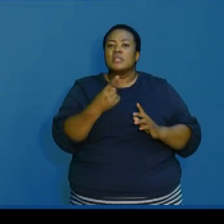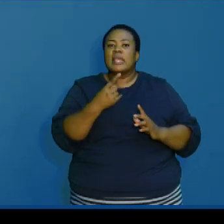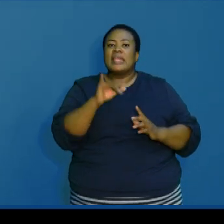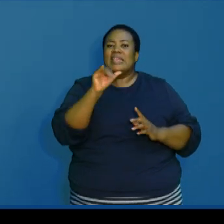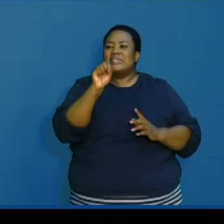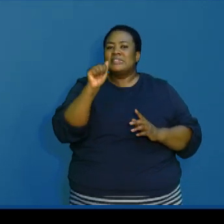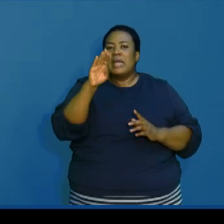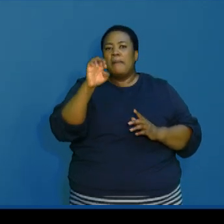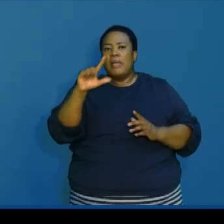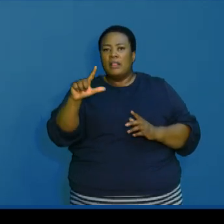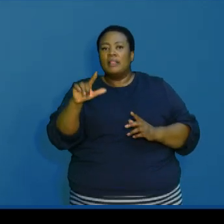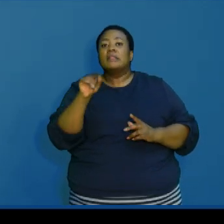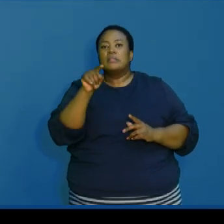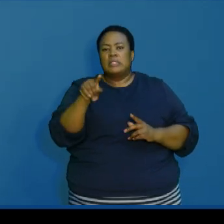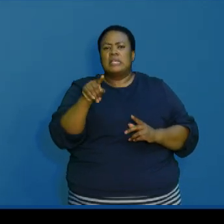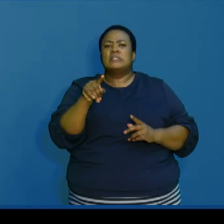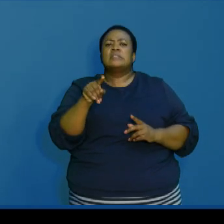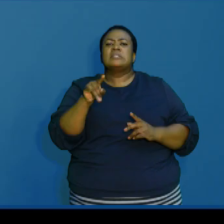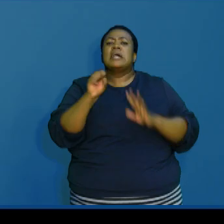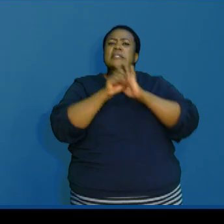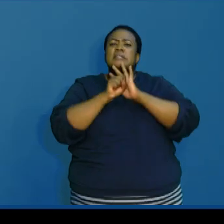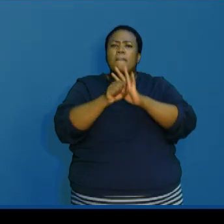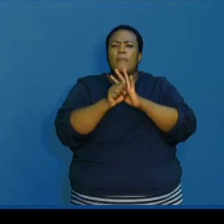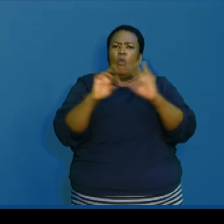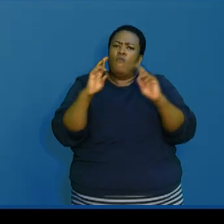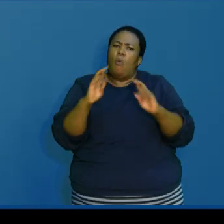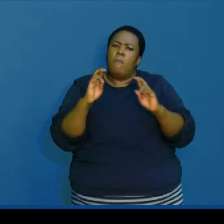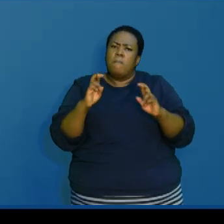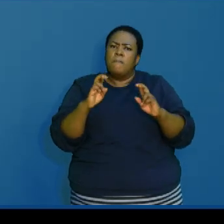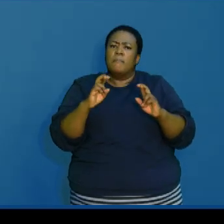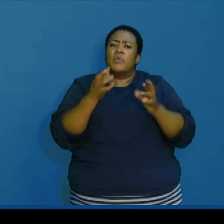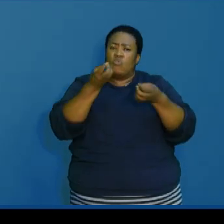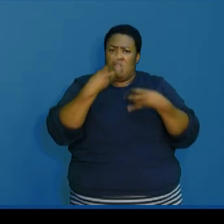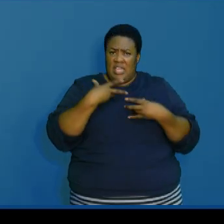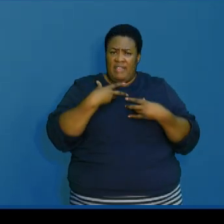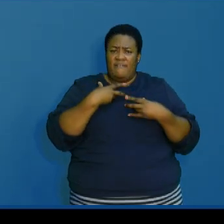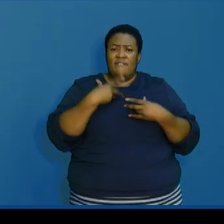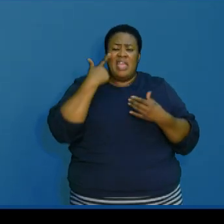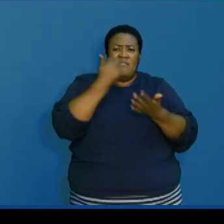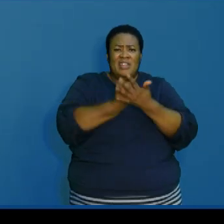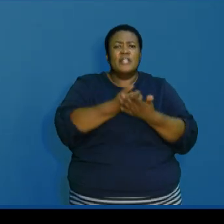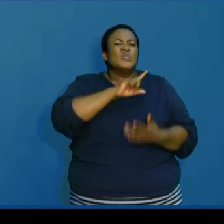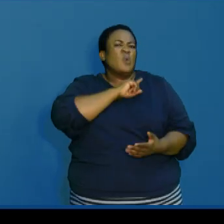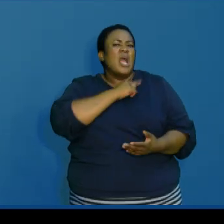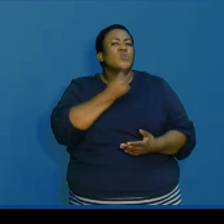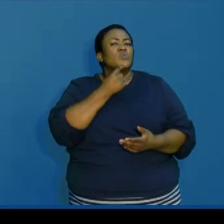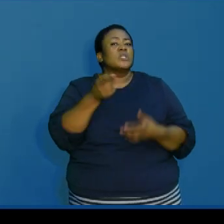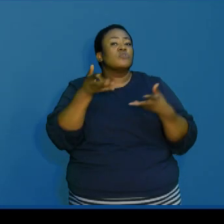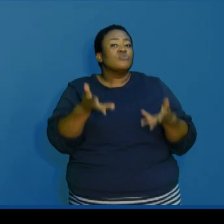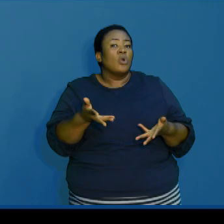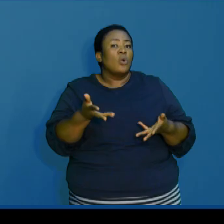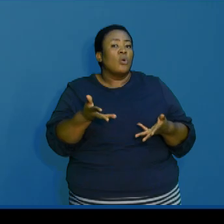hope in this drama. You give evidence why you say she is a symbol of hope. It's because